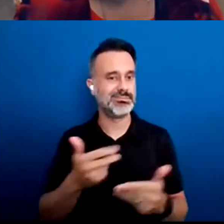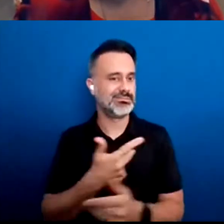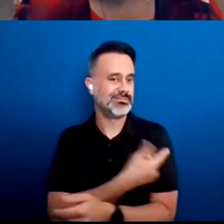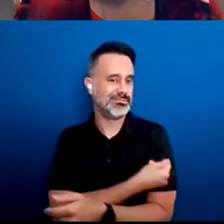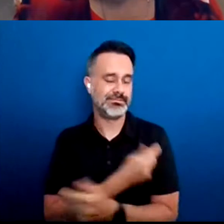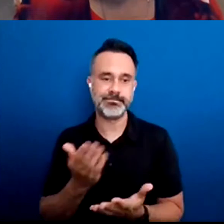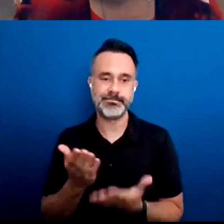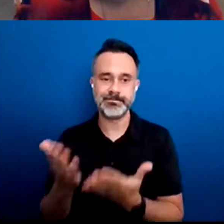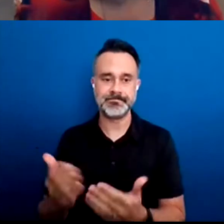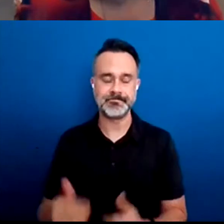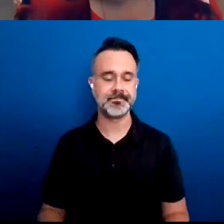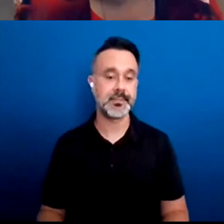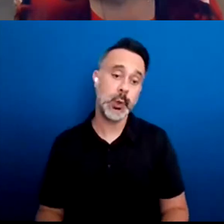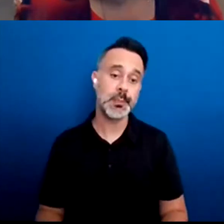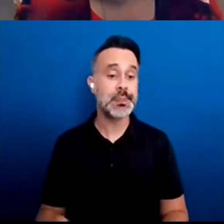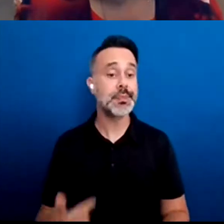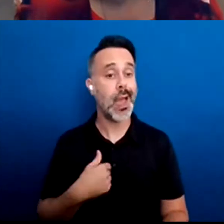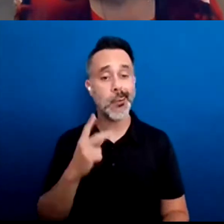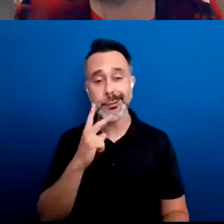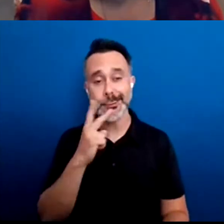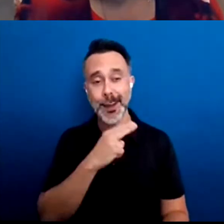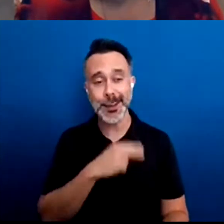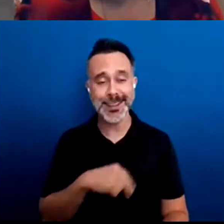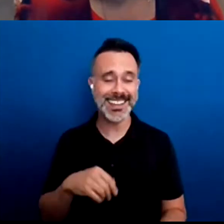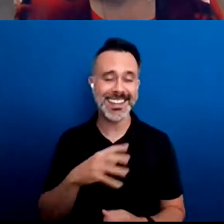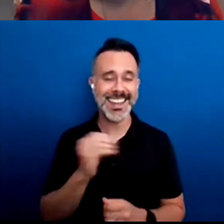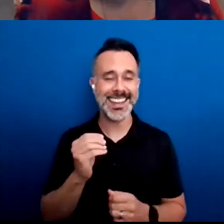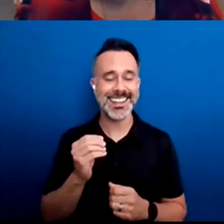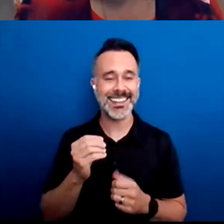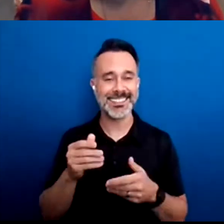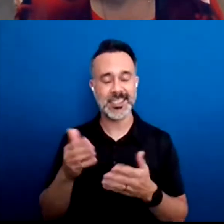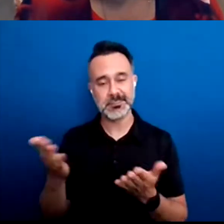stop talking and let's get to the questions.